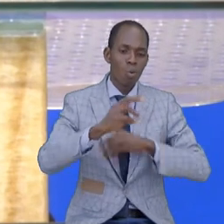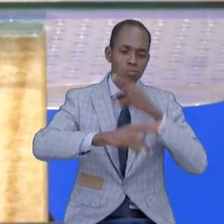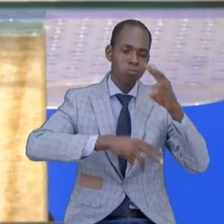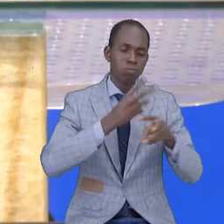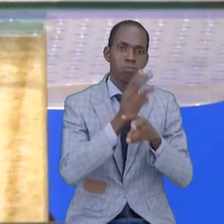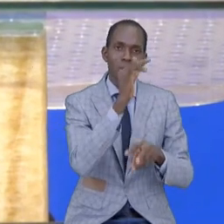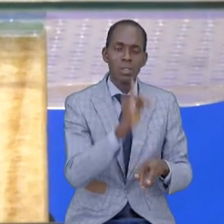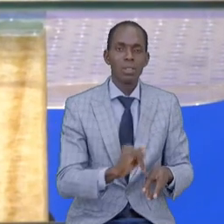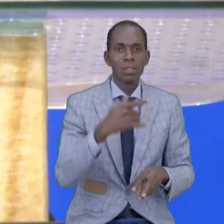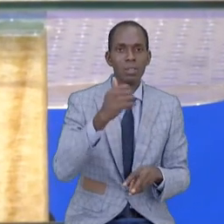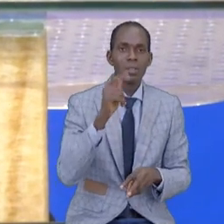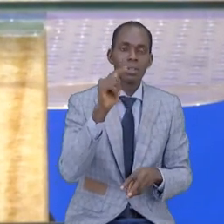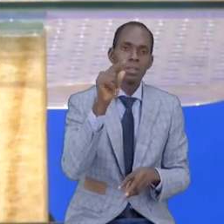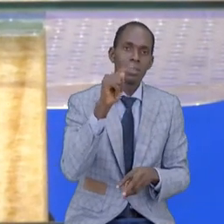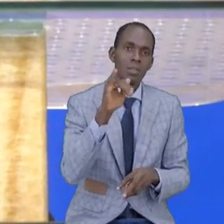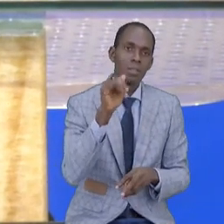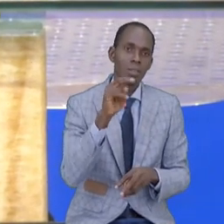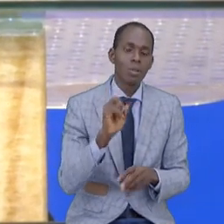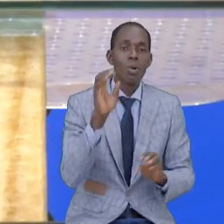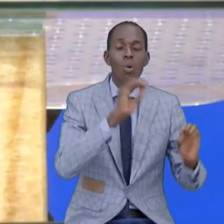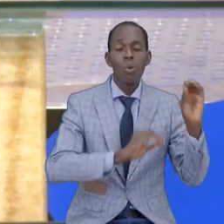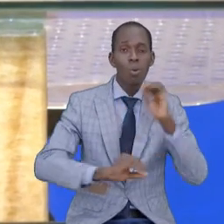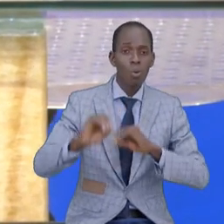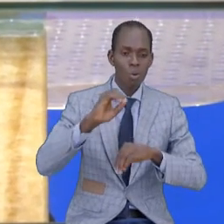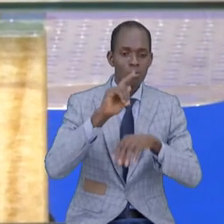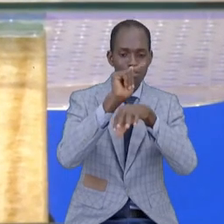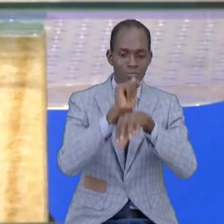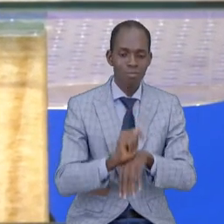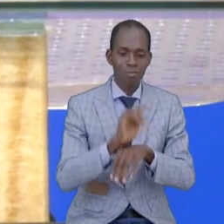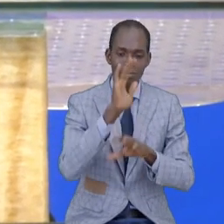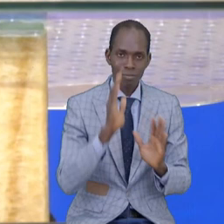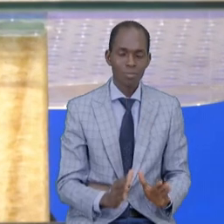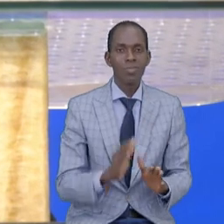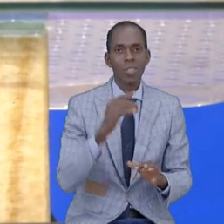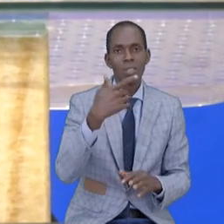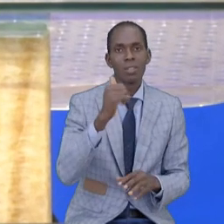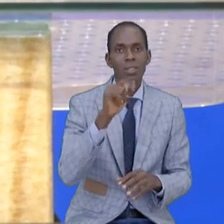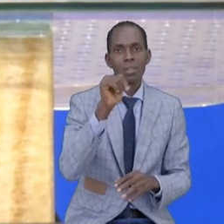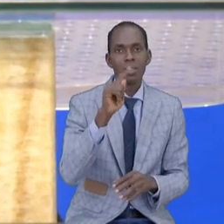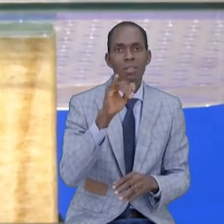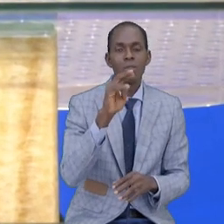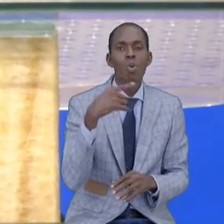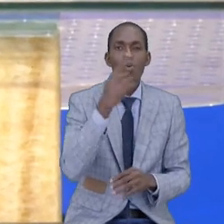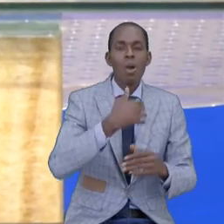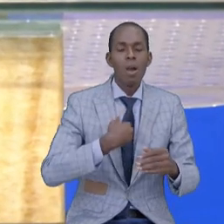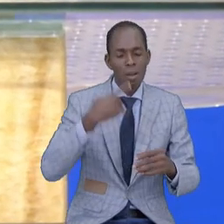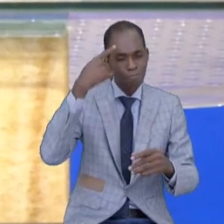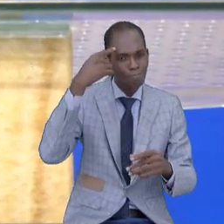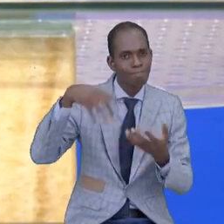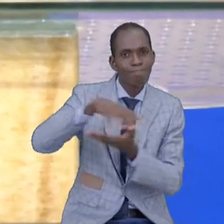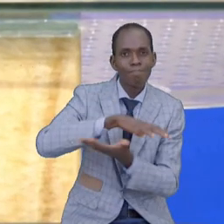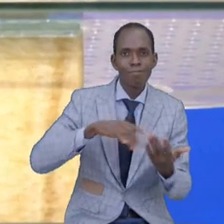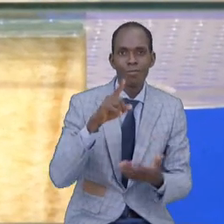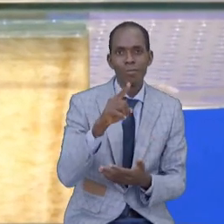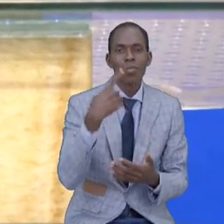O traditional Galatians, who has bewitched you, who has deceived you, who has turned